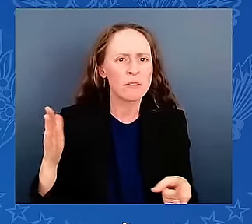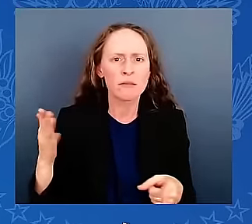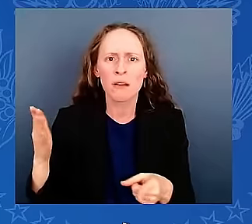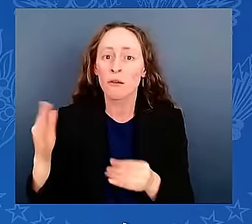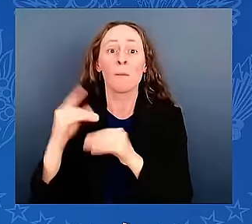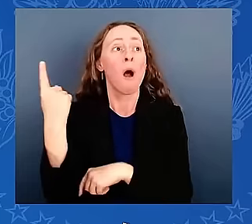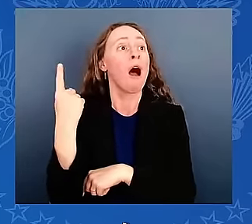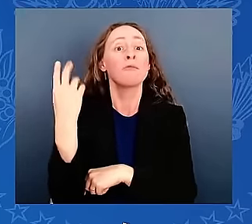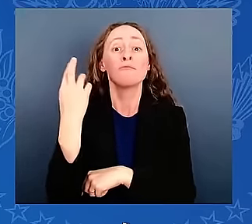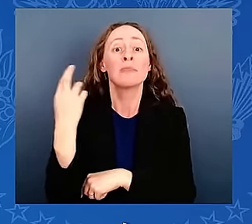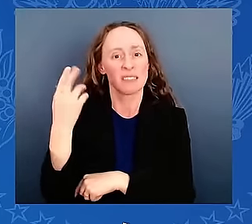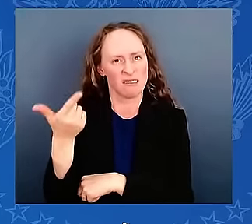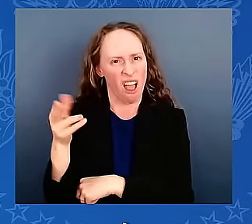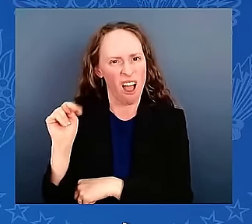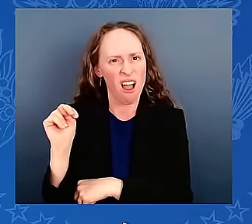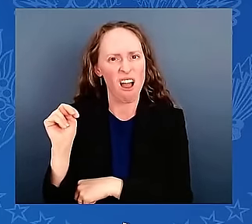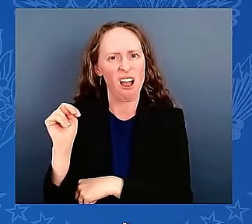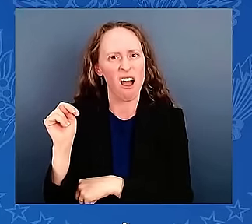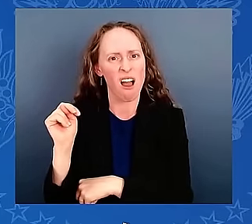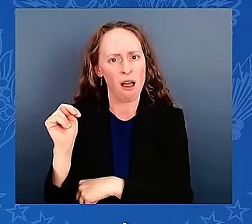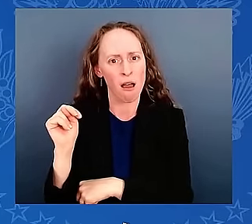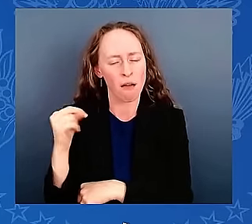sick.